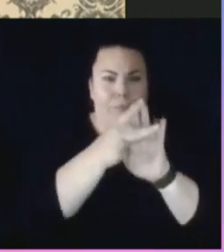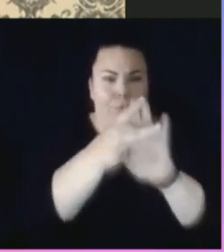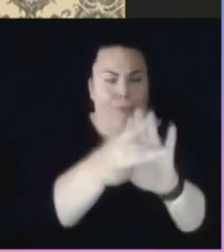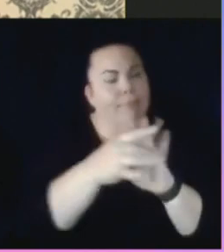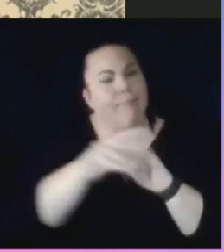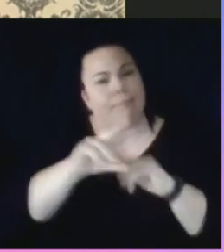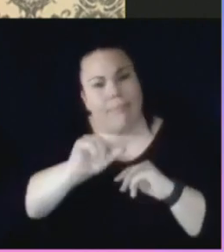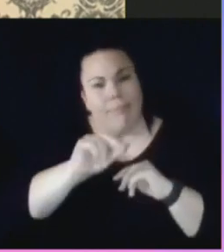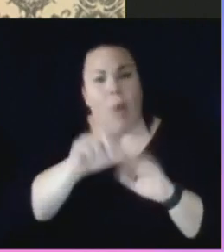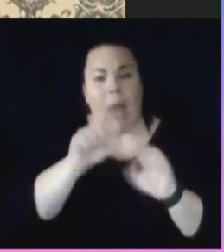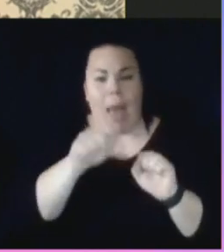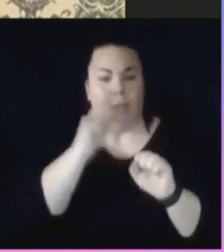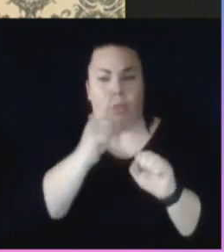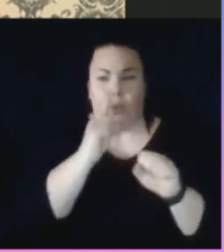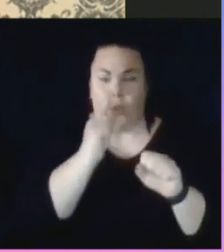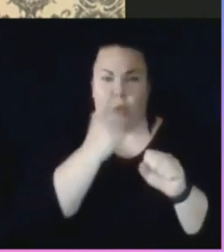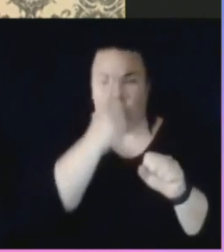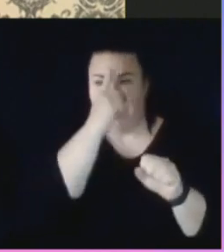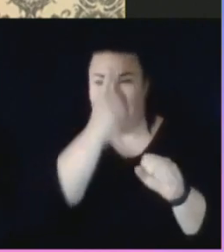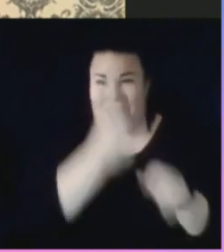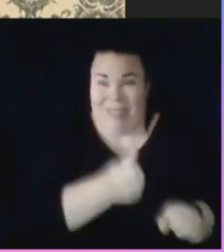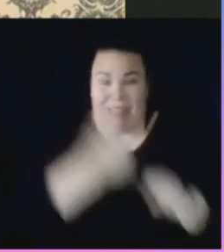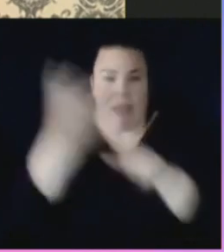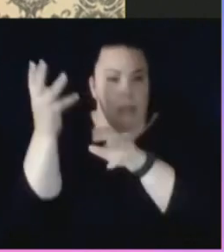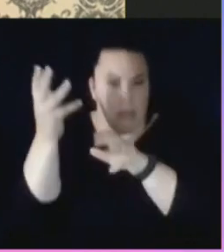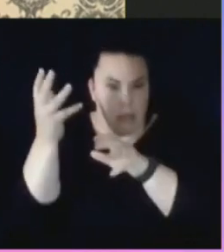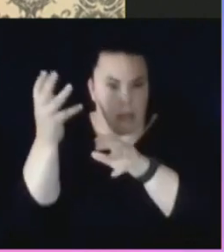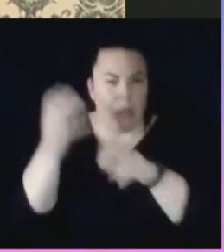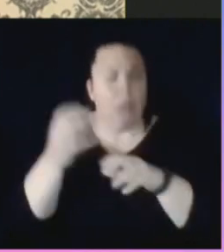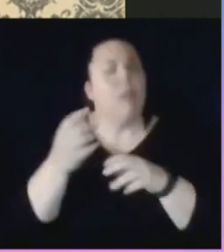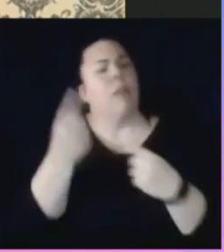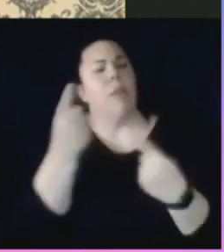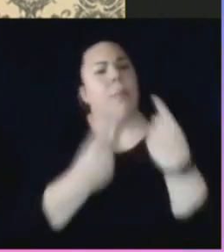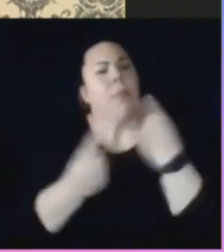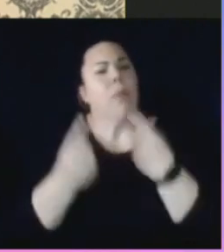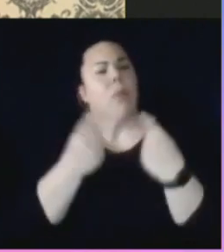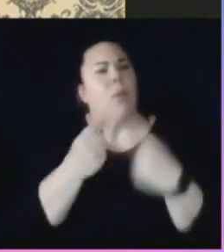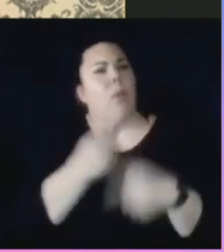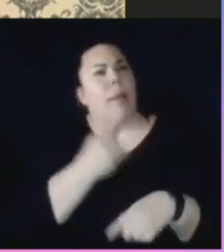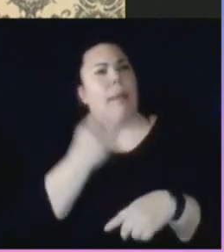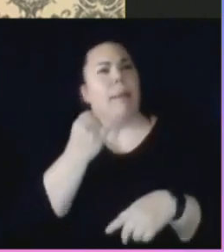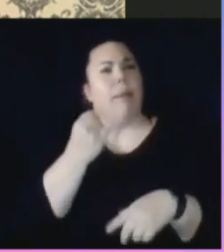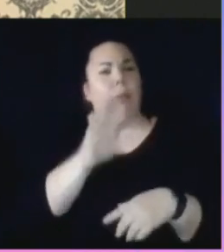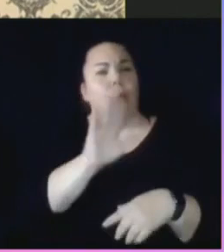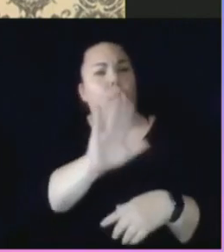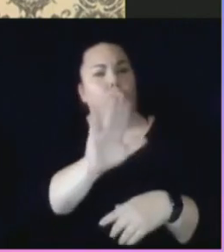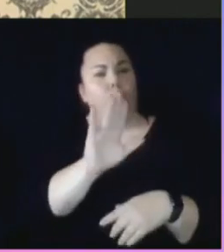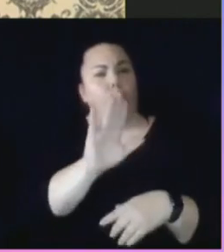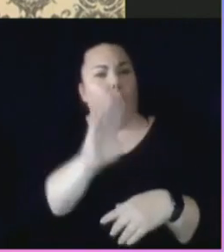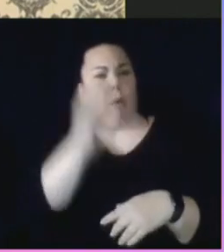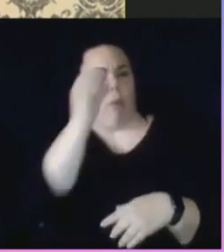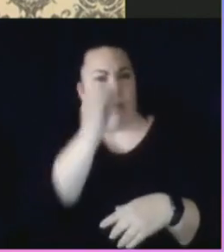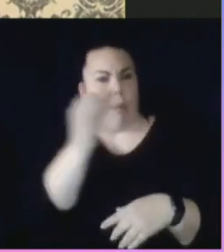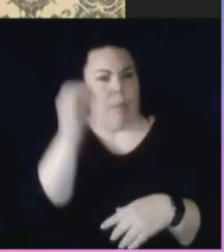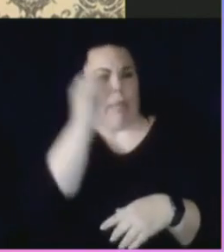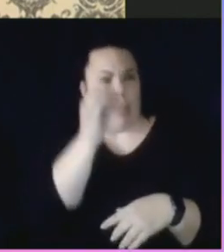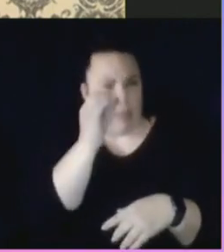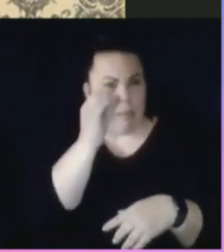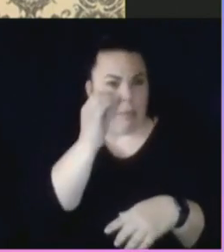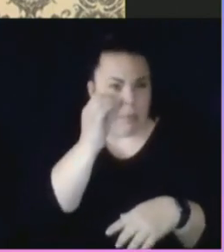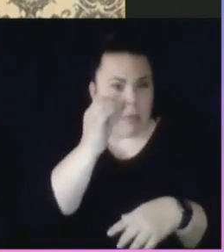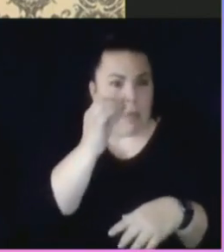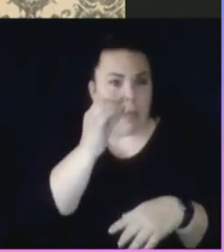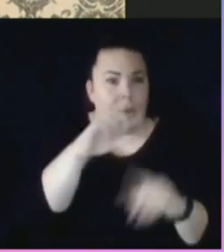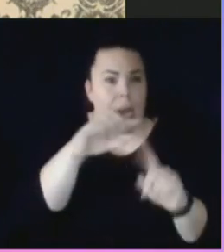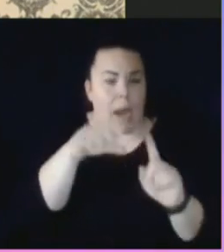in gender binaries overall. And I'm just wondering if you have, what your thoughts are about that intersection between